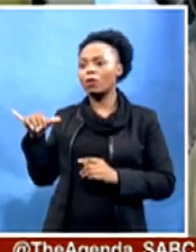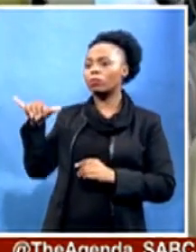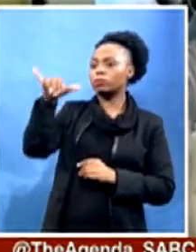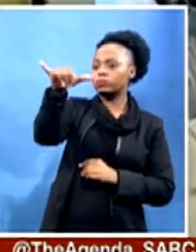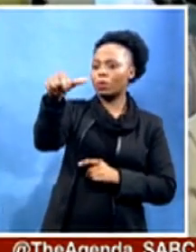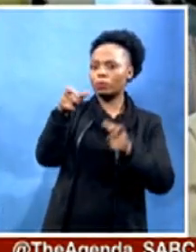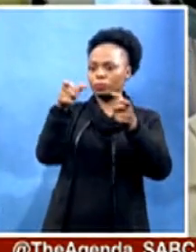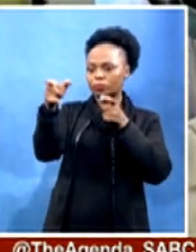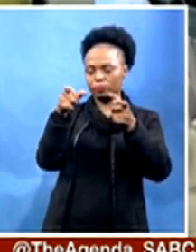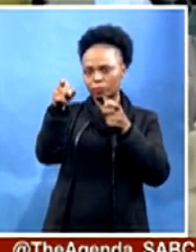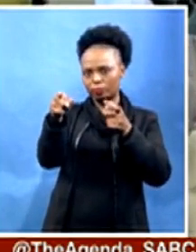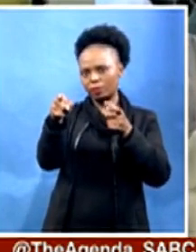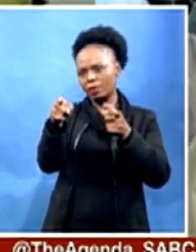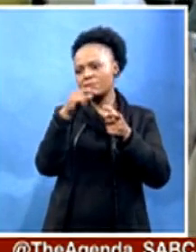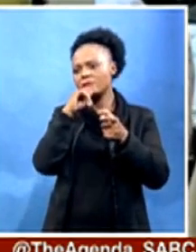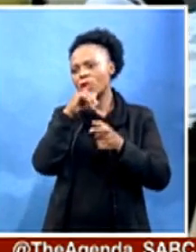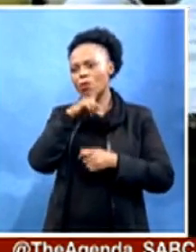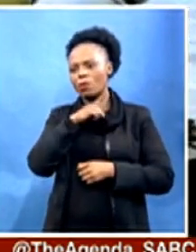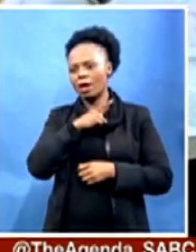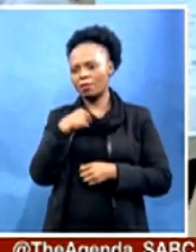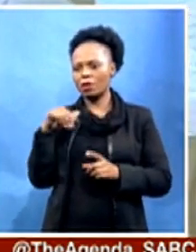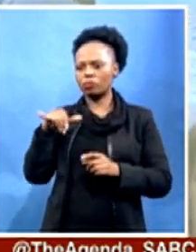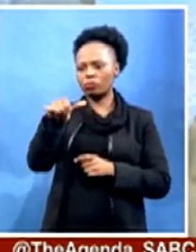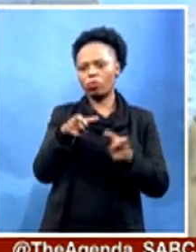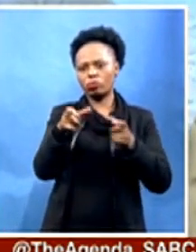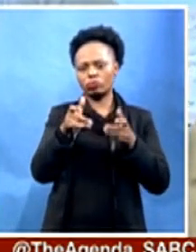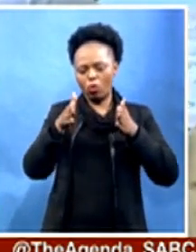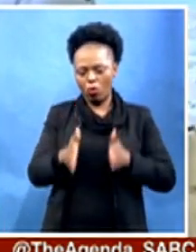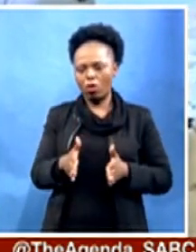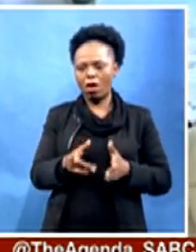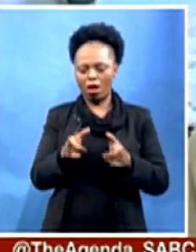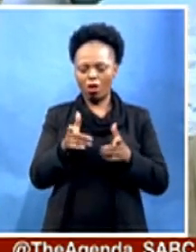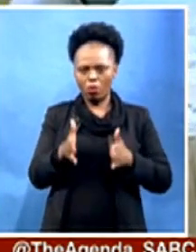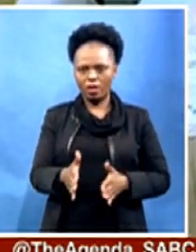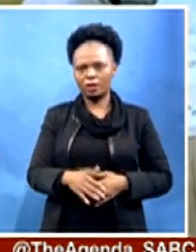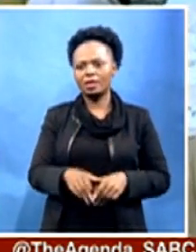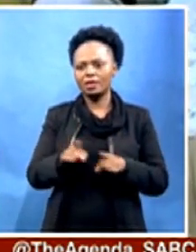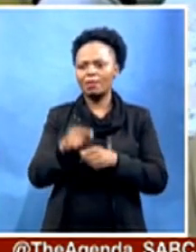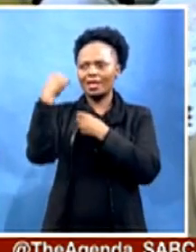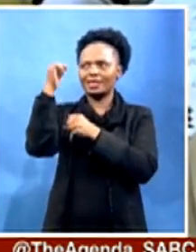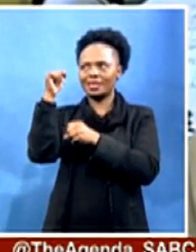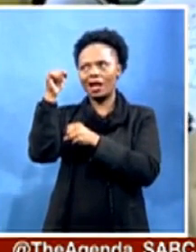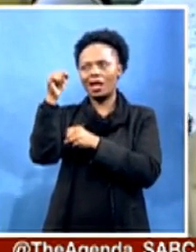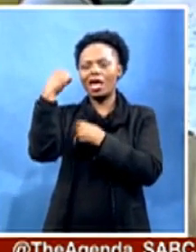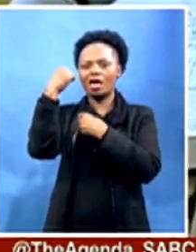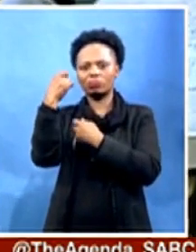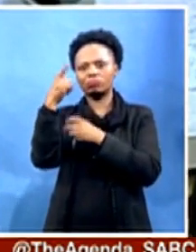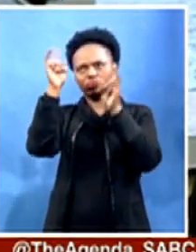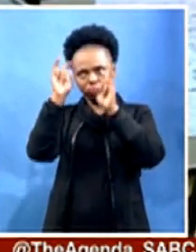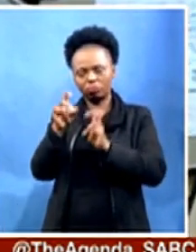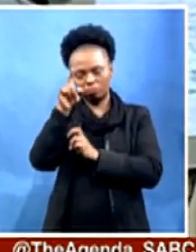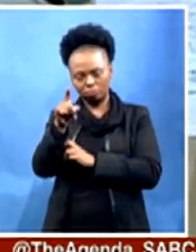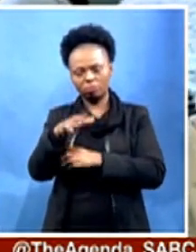air traffic controller, or being an aeronautical engineer. Yeah, so definitely this program helped me a lot into understanding